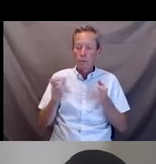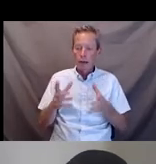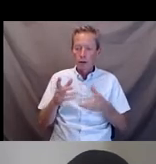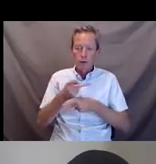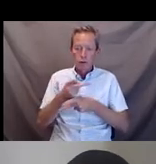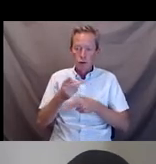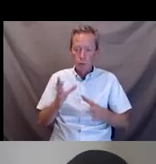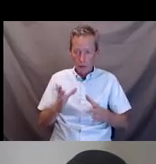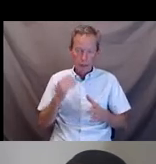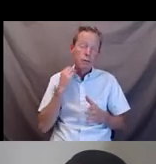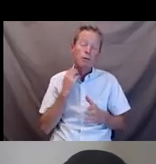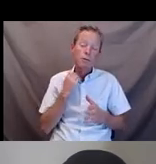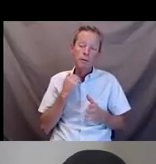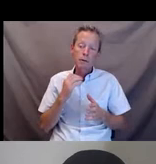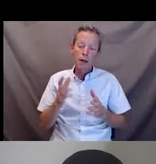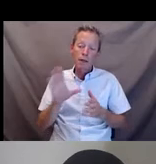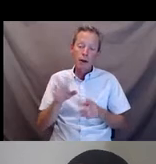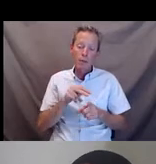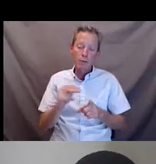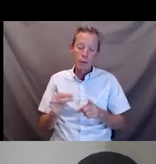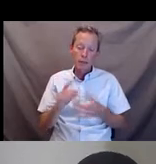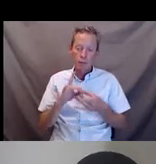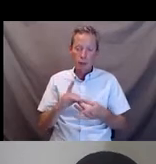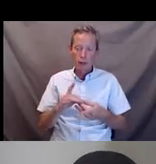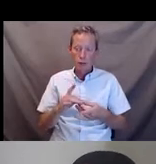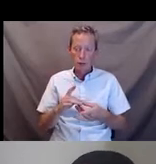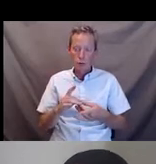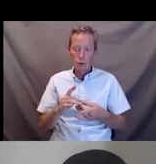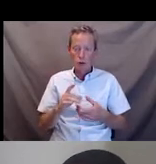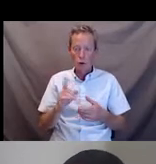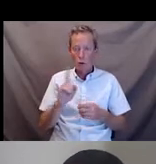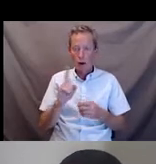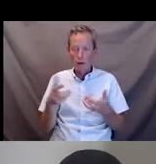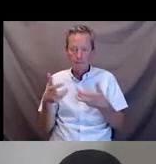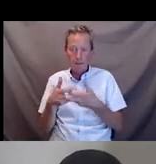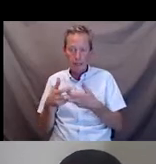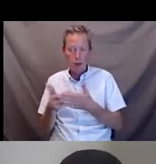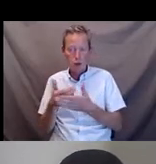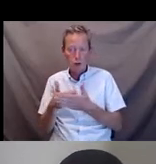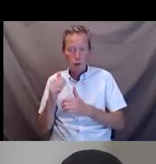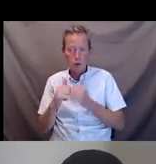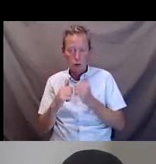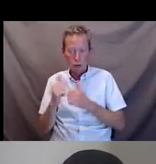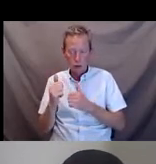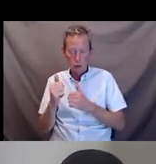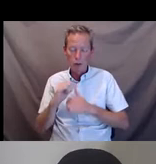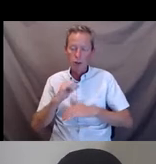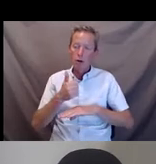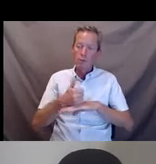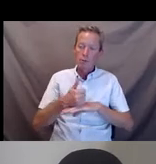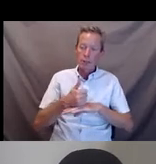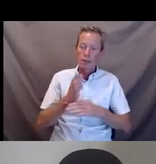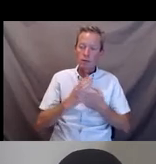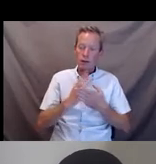supervisors their perspectives on where they've been mapped in the new structure. And so in our implementation phase, we'll